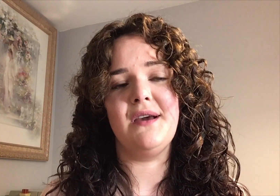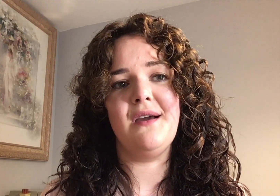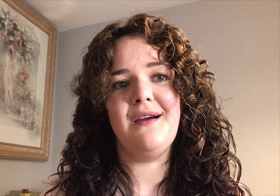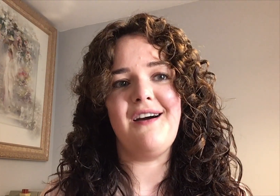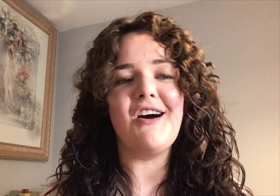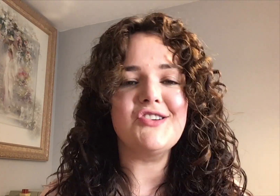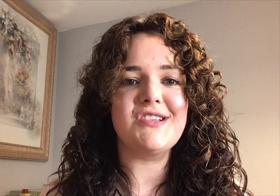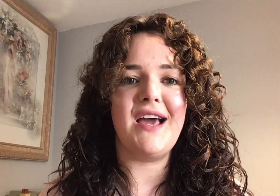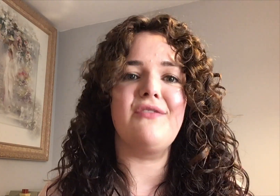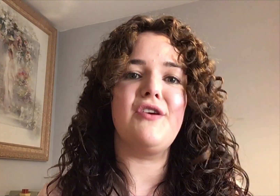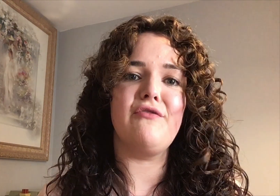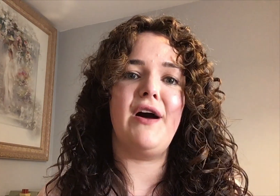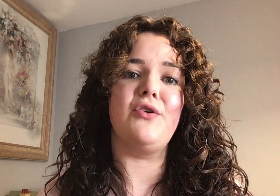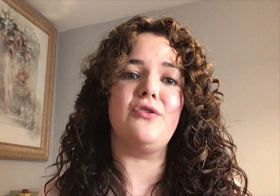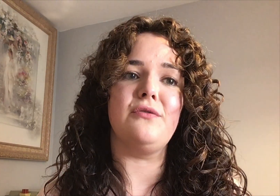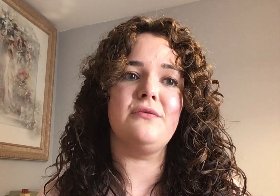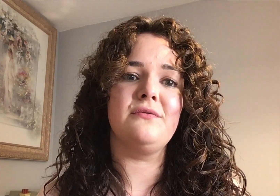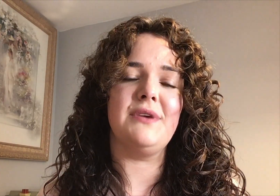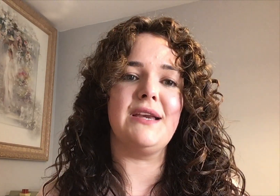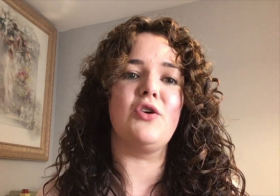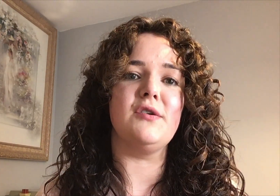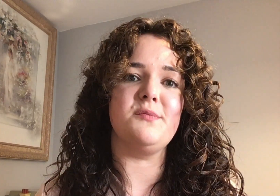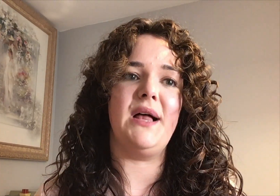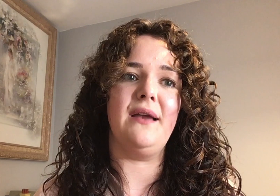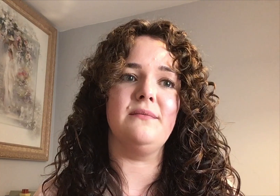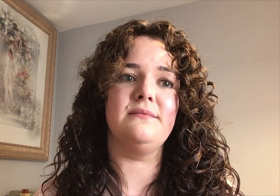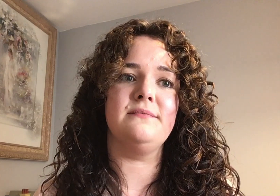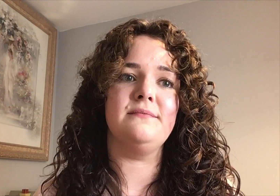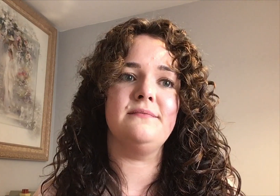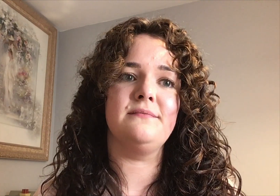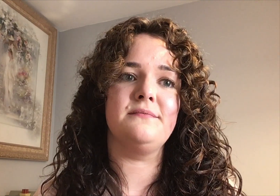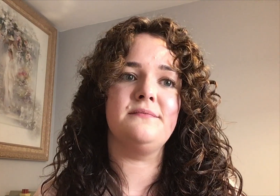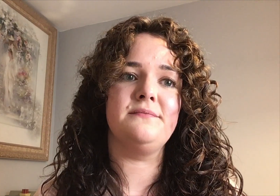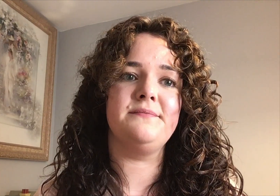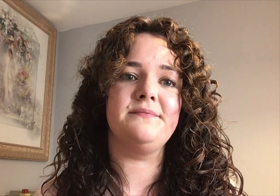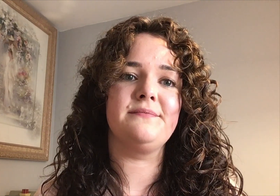congregants understand their value in God's plan?